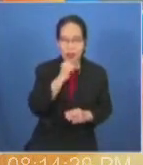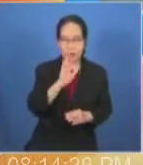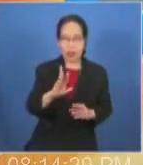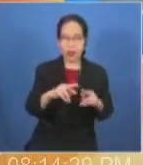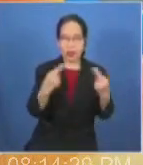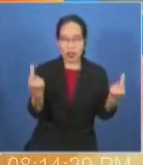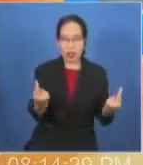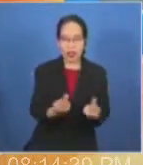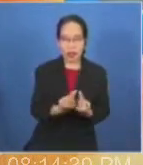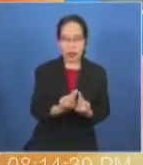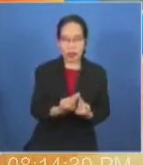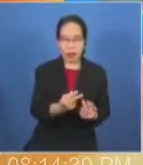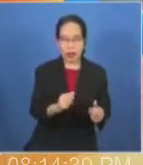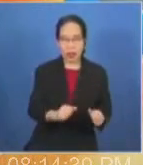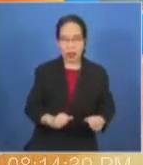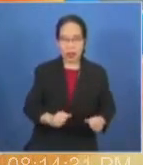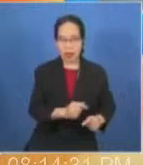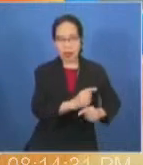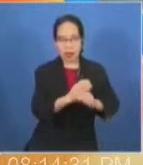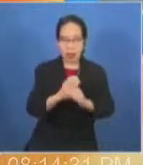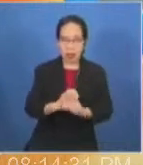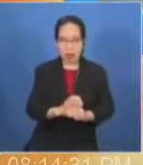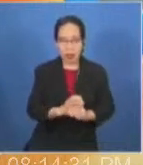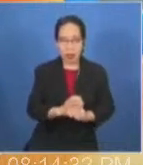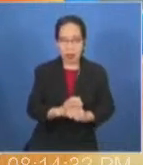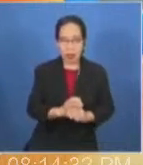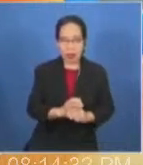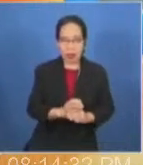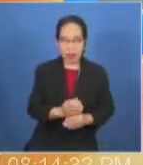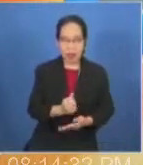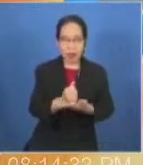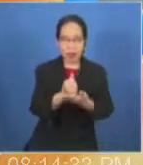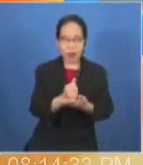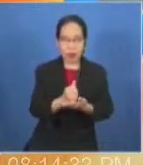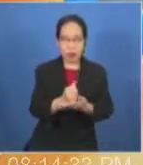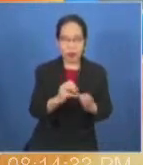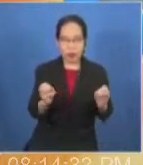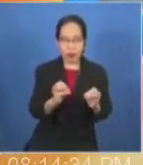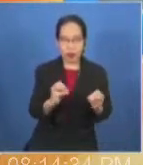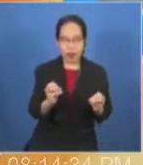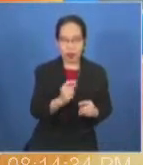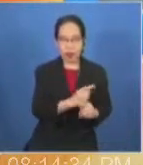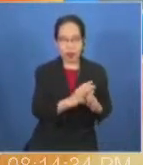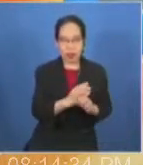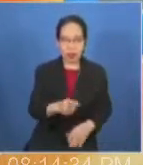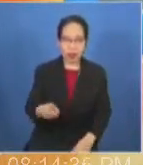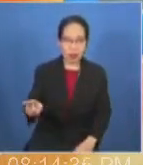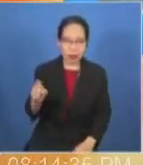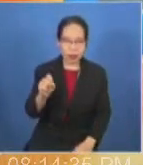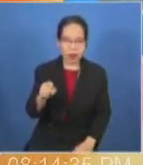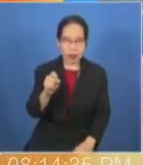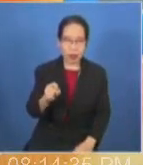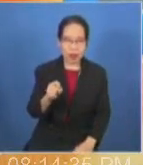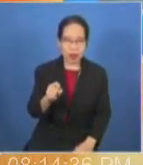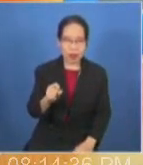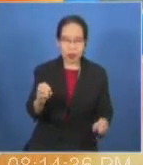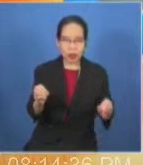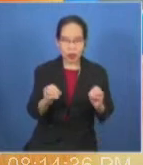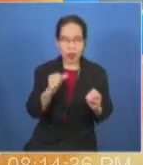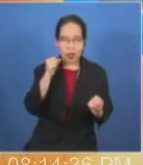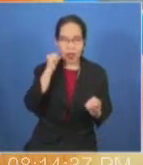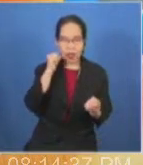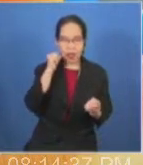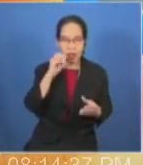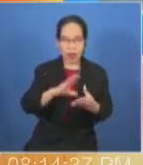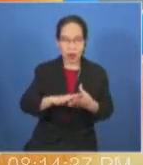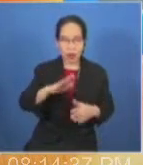You are taking care of someone, right? He is not your relative. Yes, we're just helping the person because no one